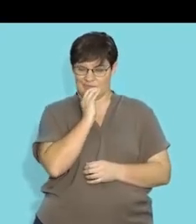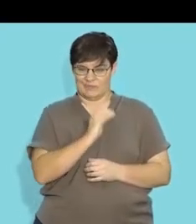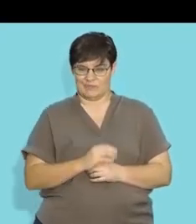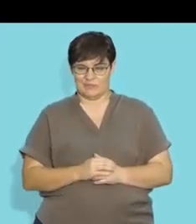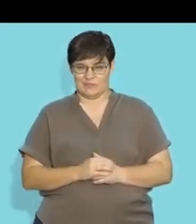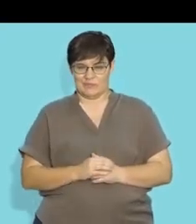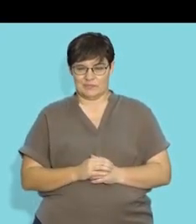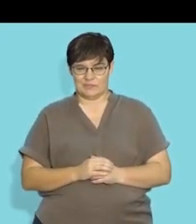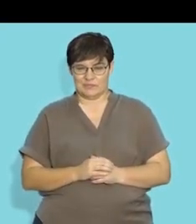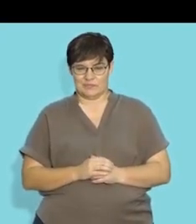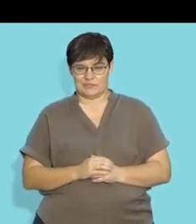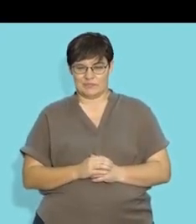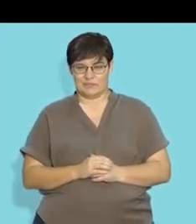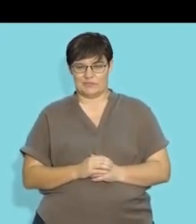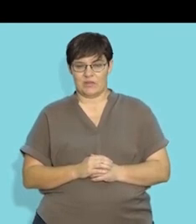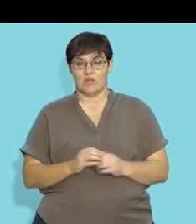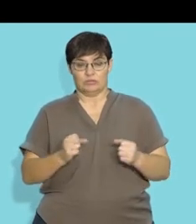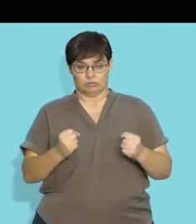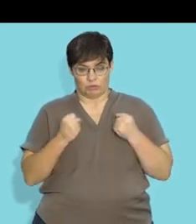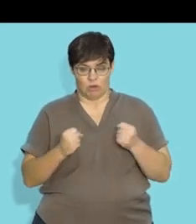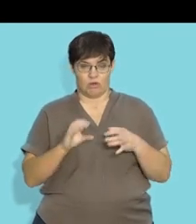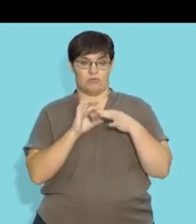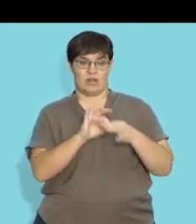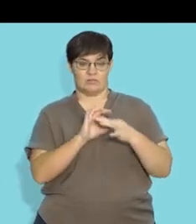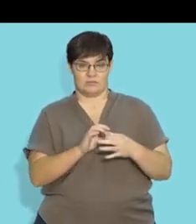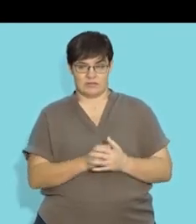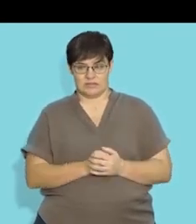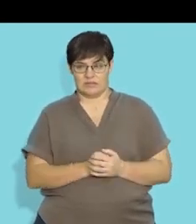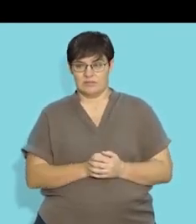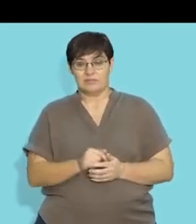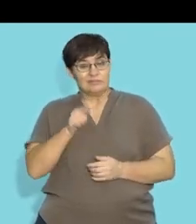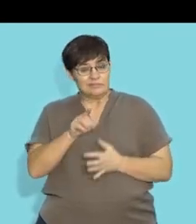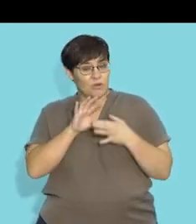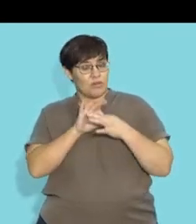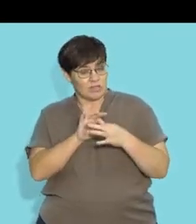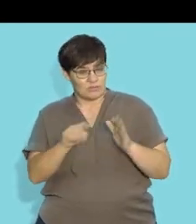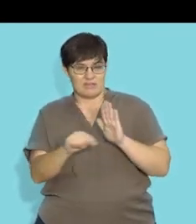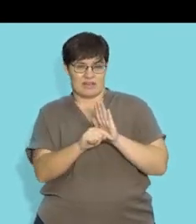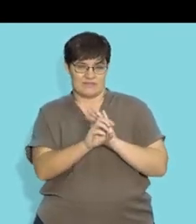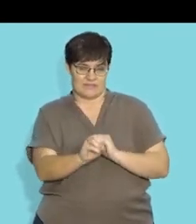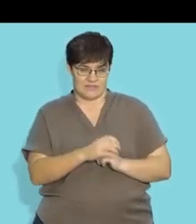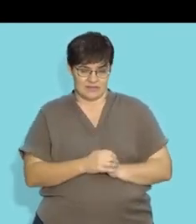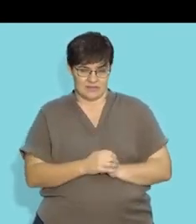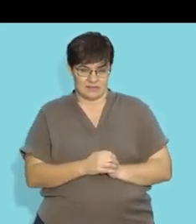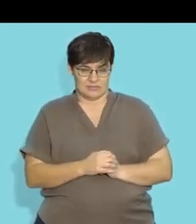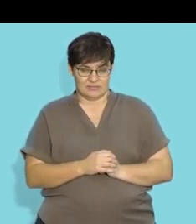been included there. Okay, now strong relationship, but this relationship is